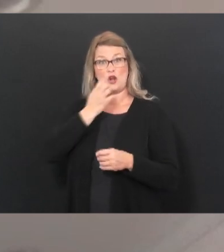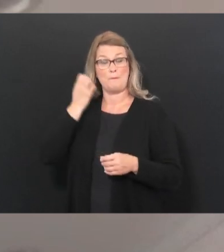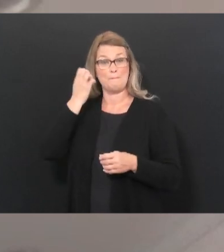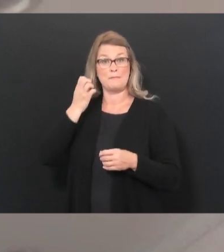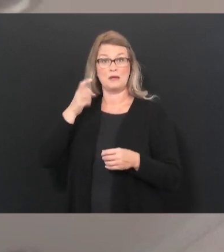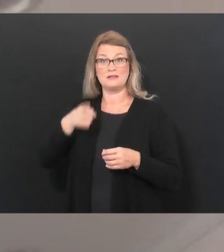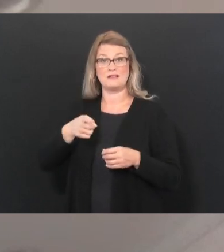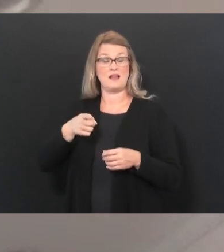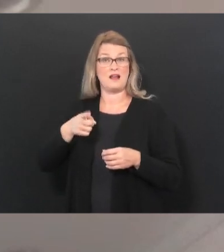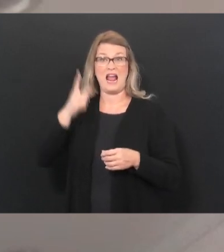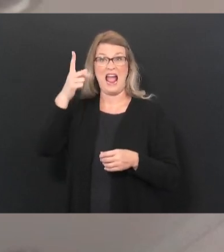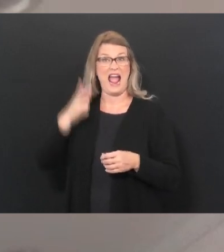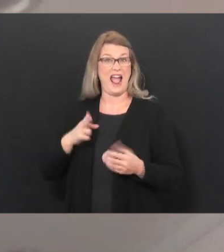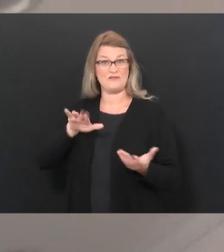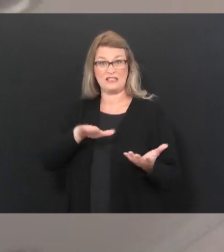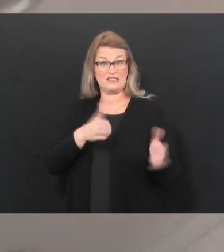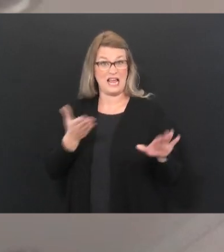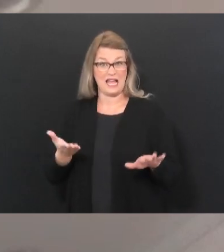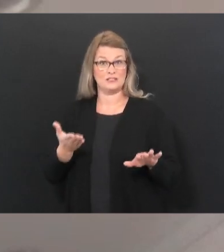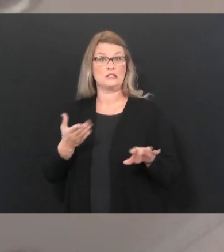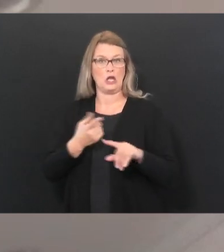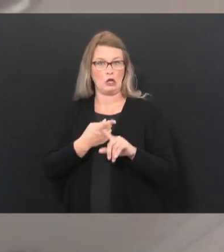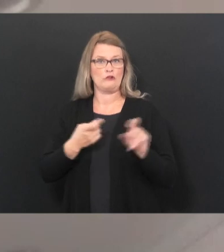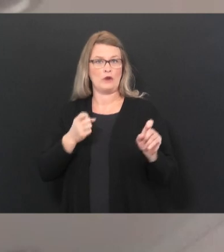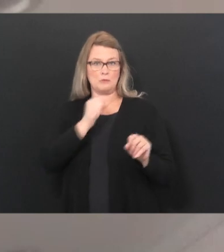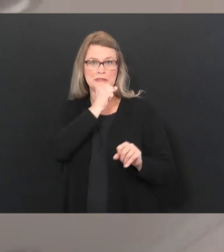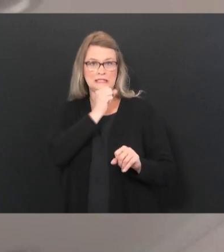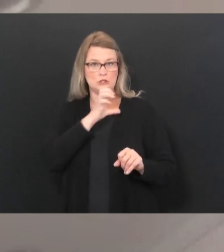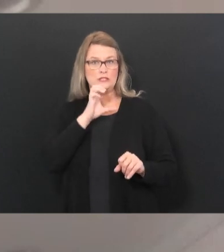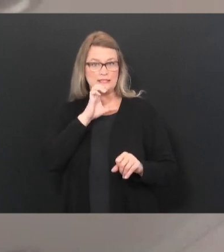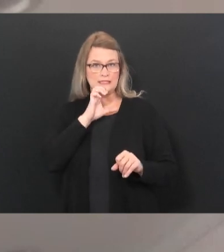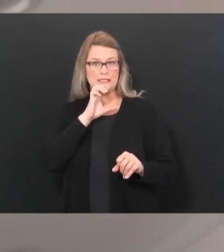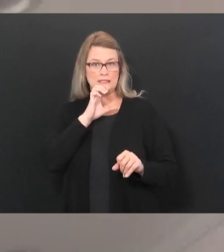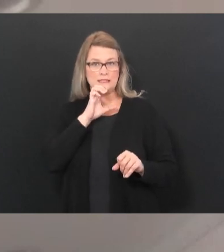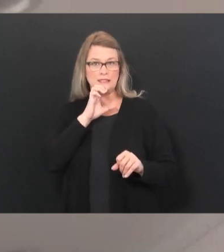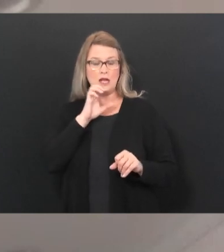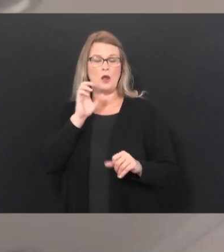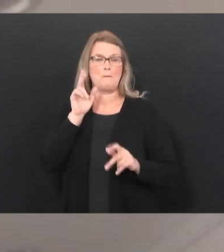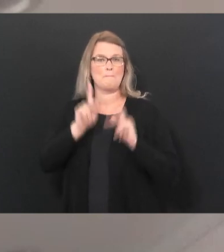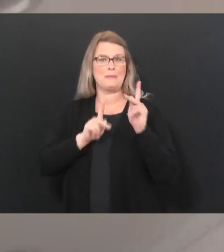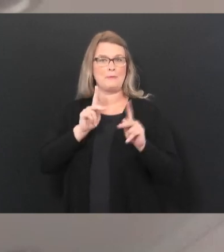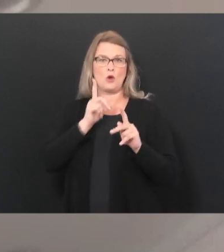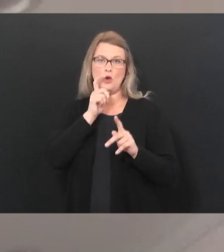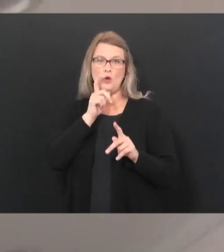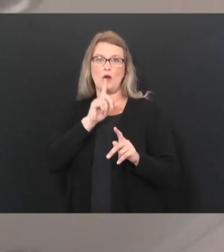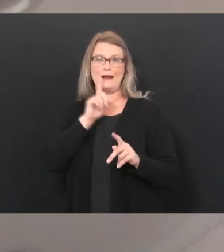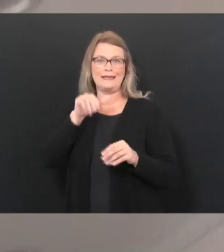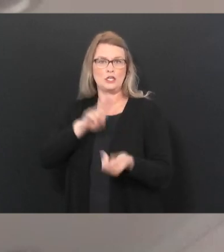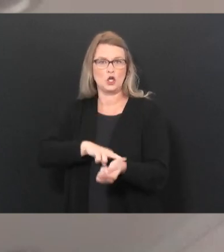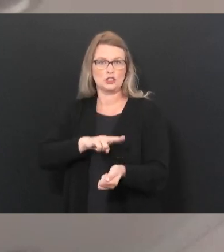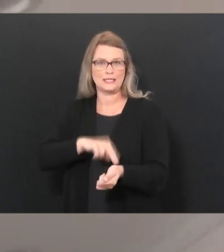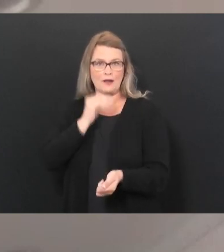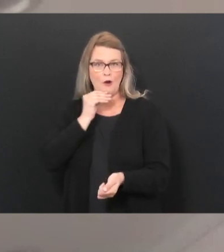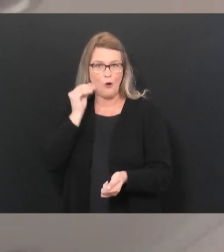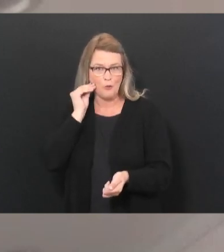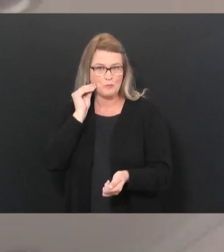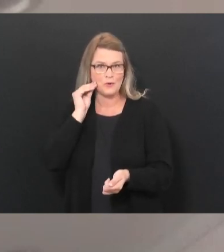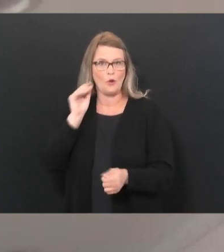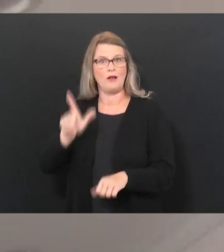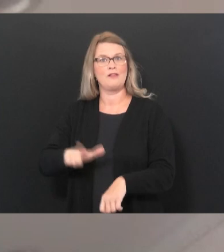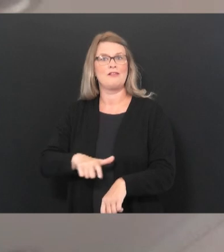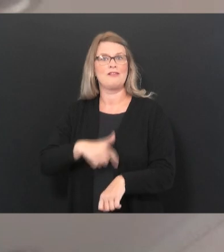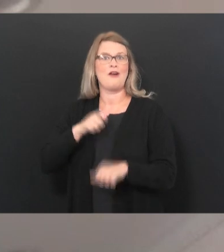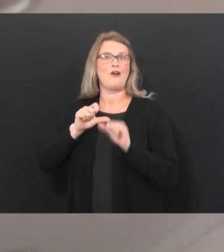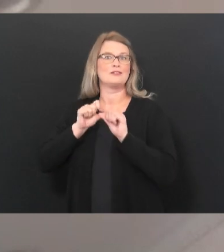several countries come from the population of people that are in long-term care or in nursing homes or extended